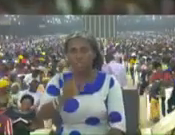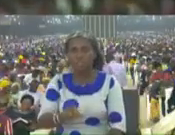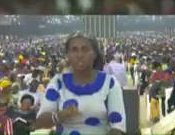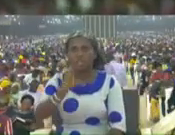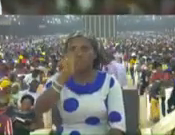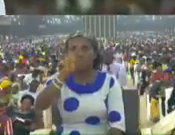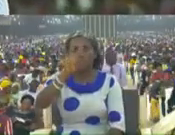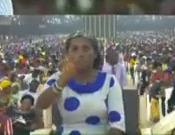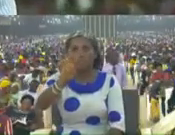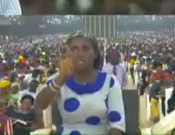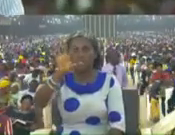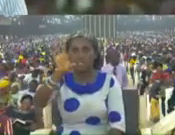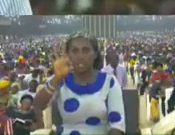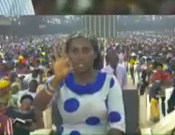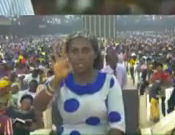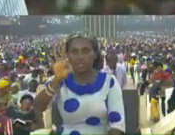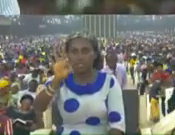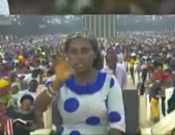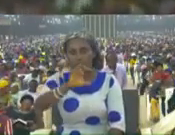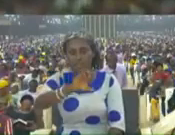49, verse 1 to 7.